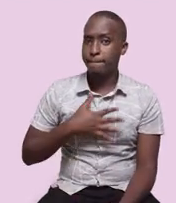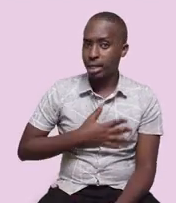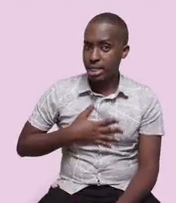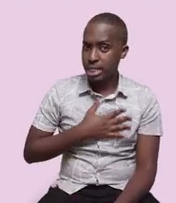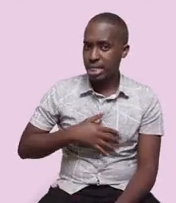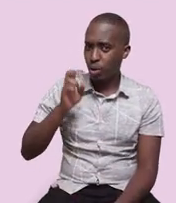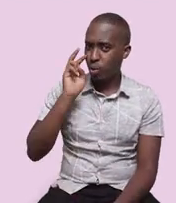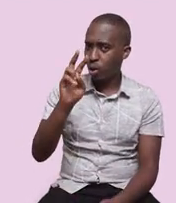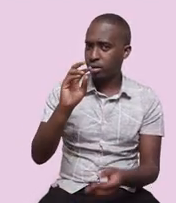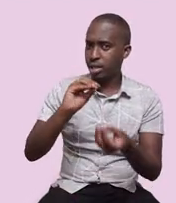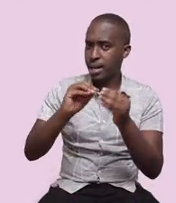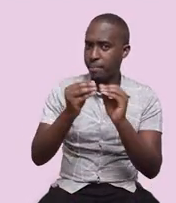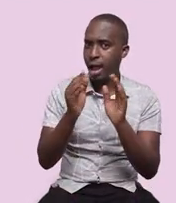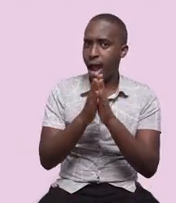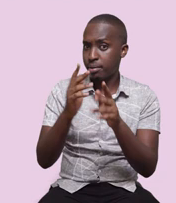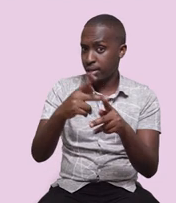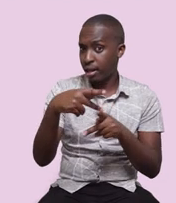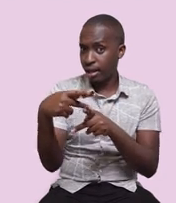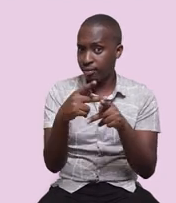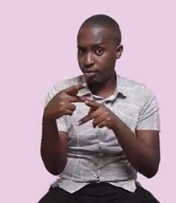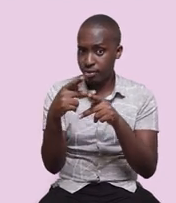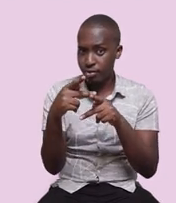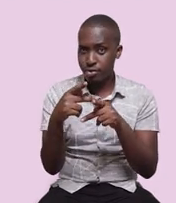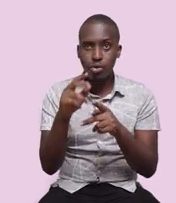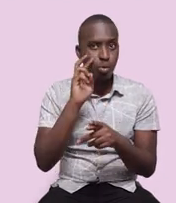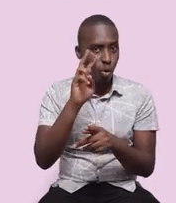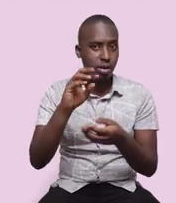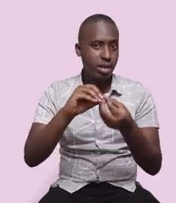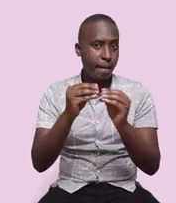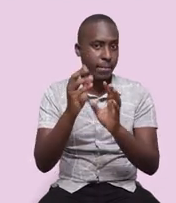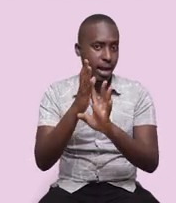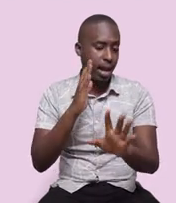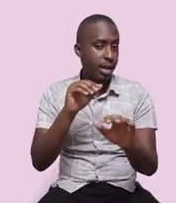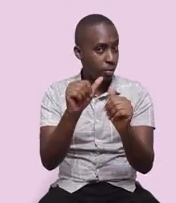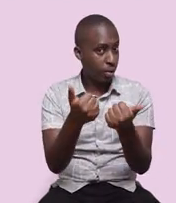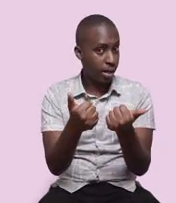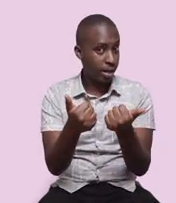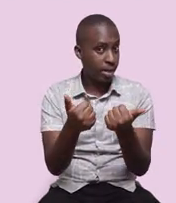Please watch the number and be careful. Watch the number line carefully.